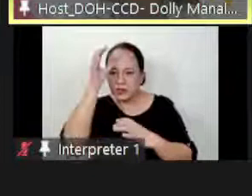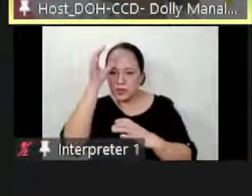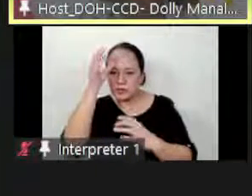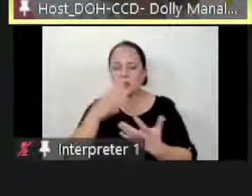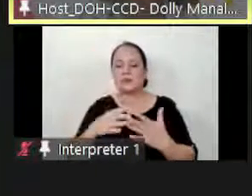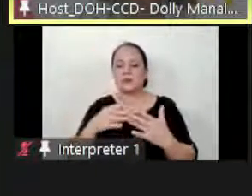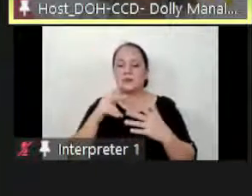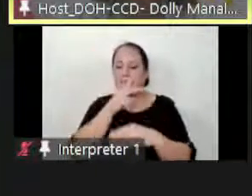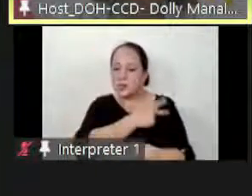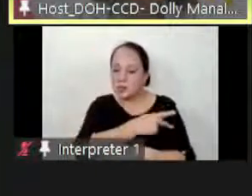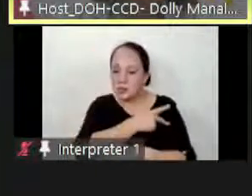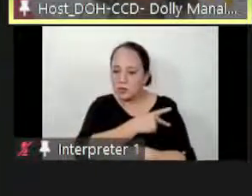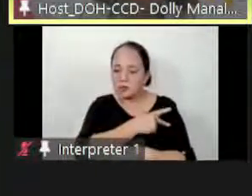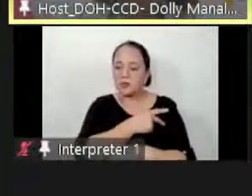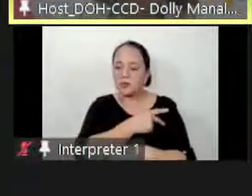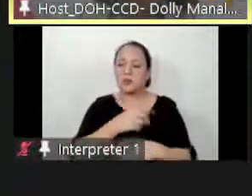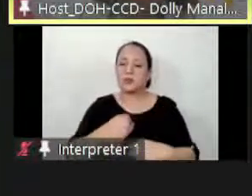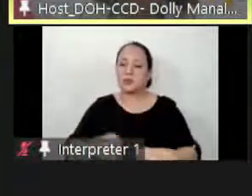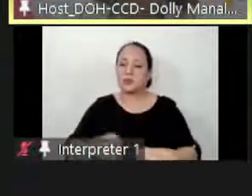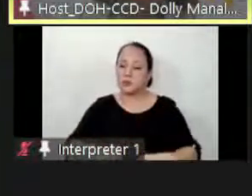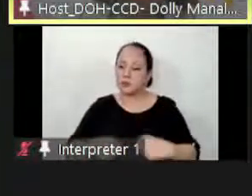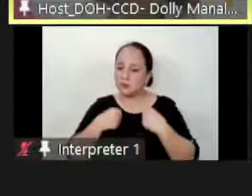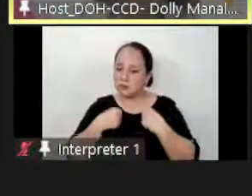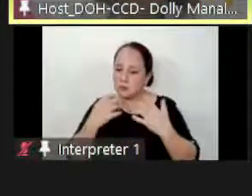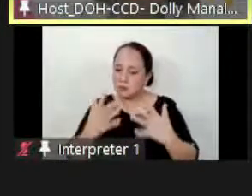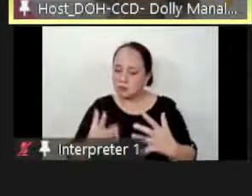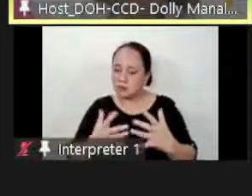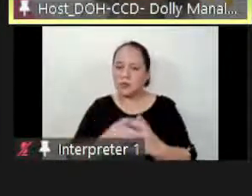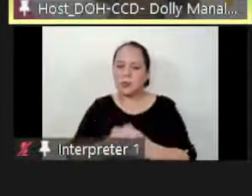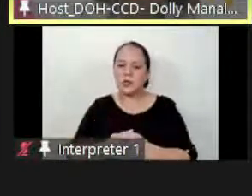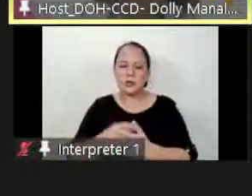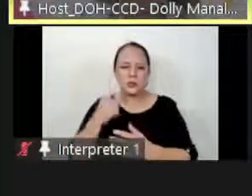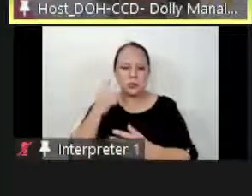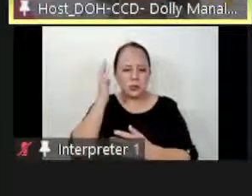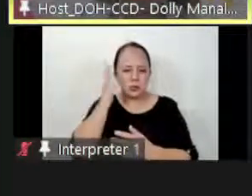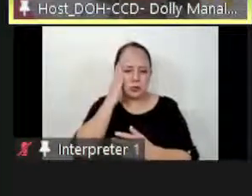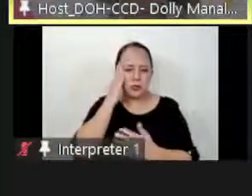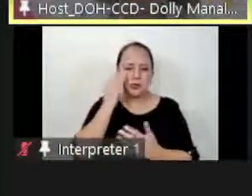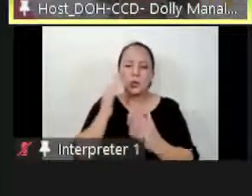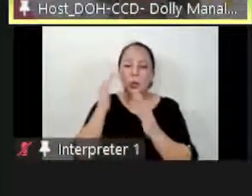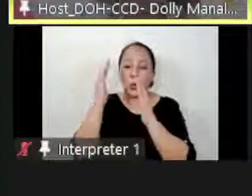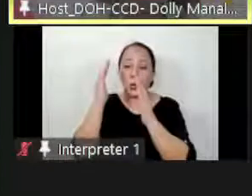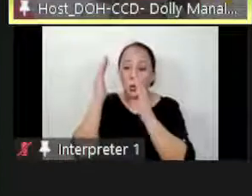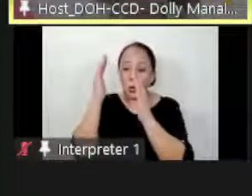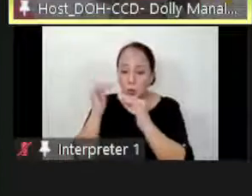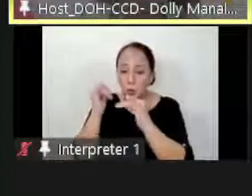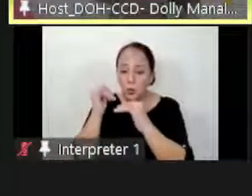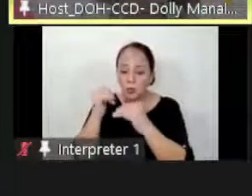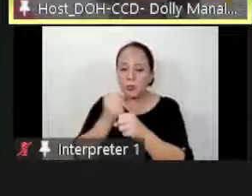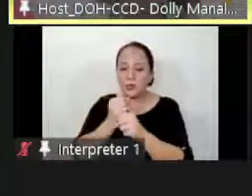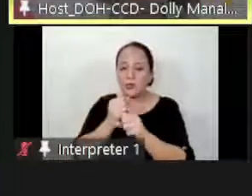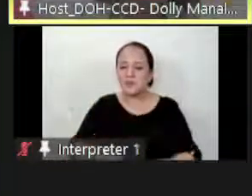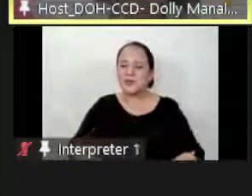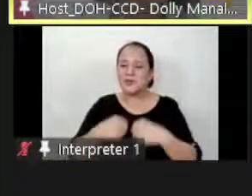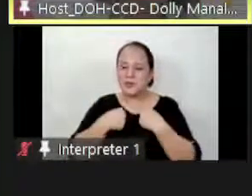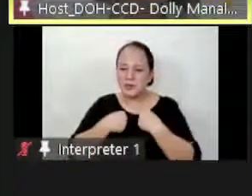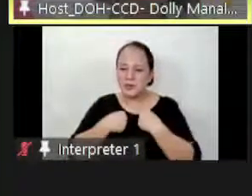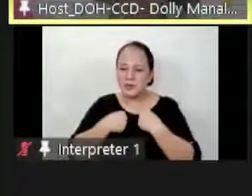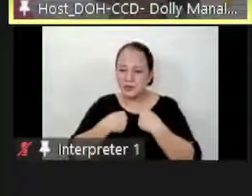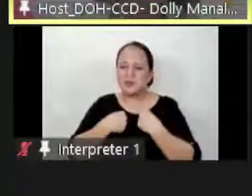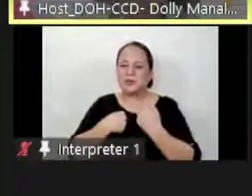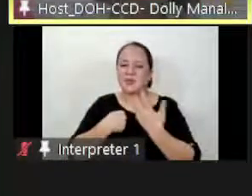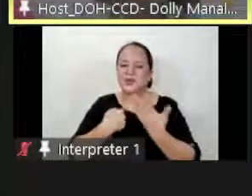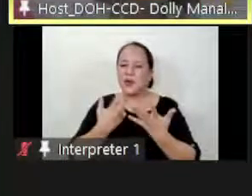survivor to realize that it is hope that made them survive each painful